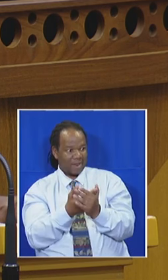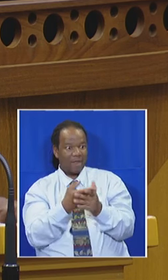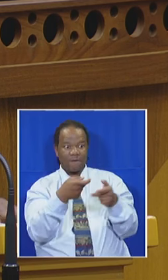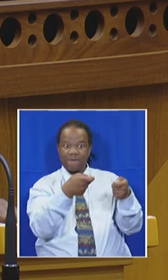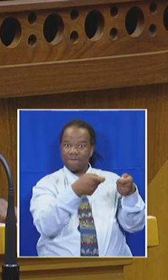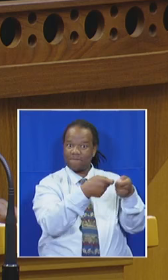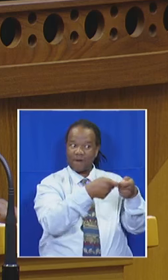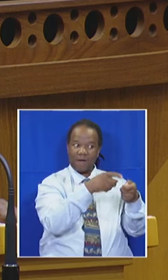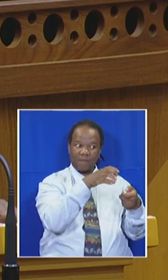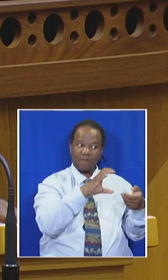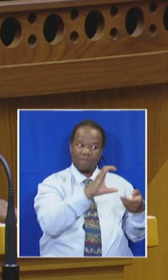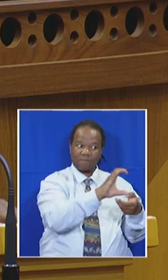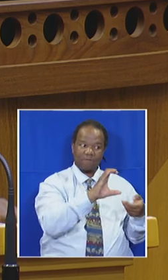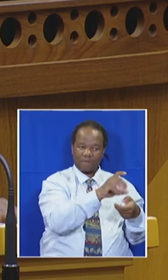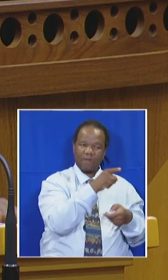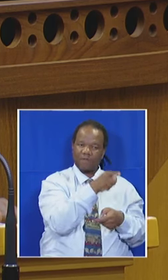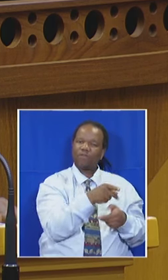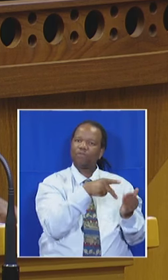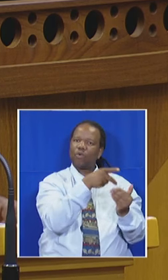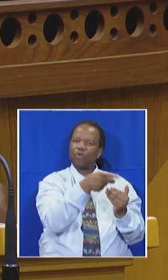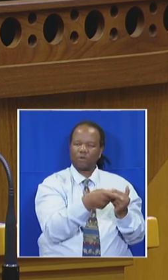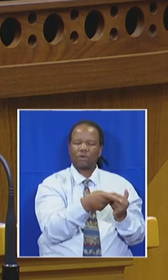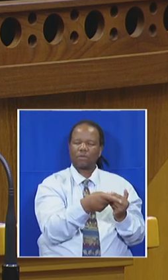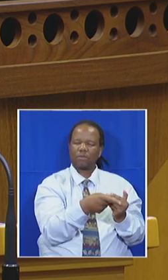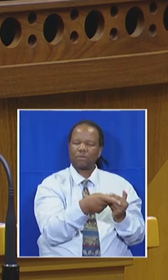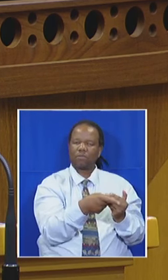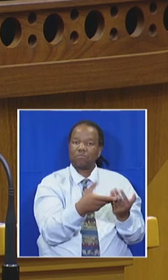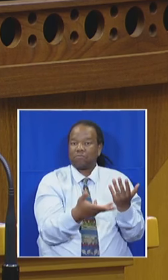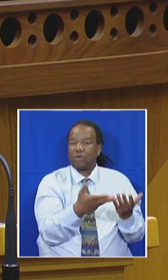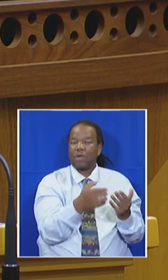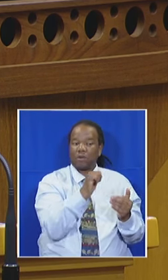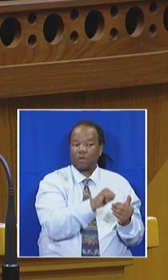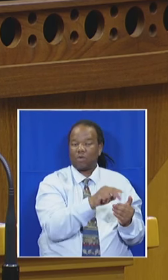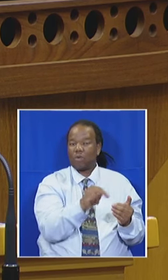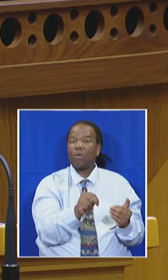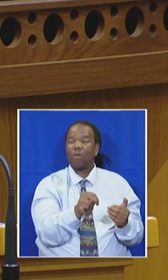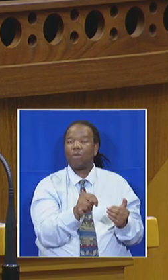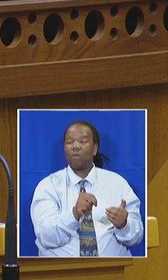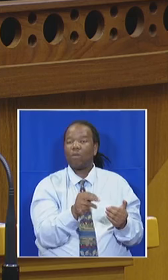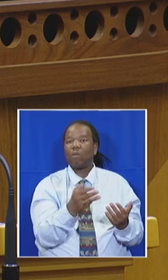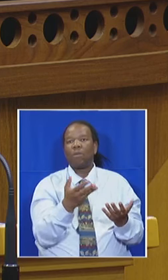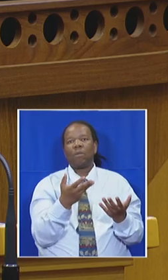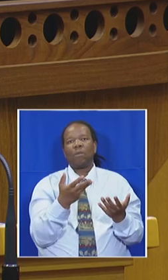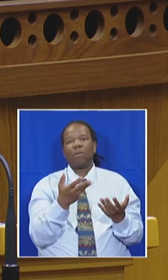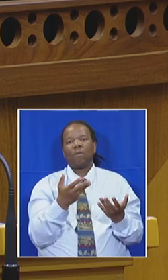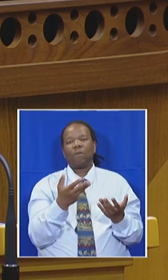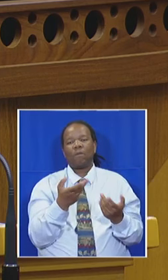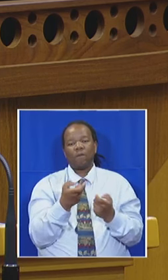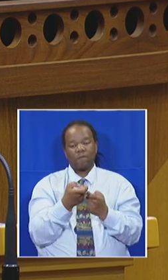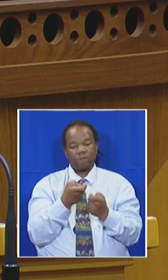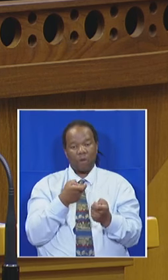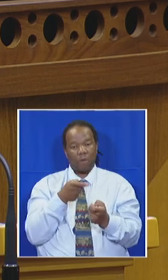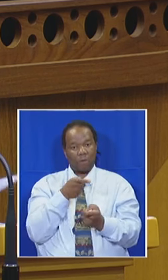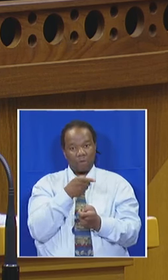It is from this basis that we would be, then we would have